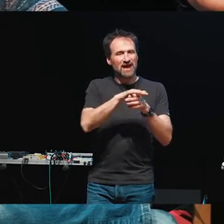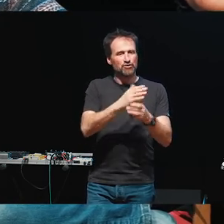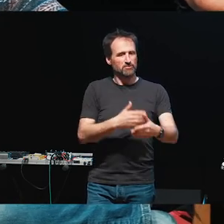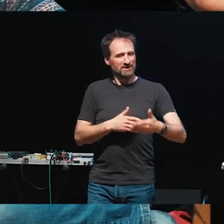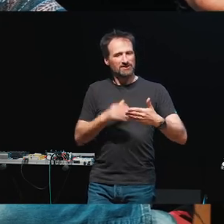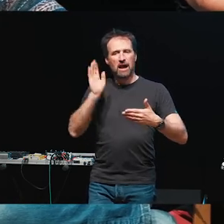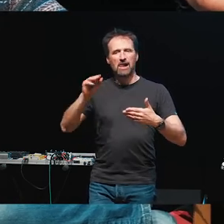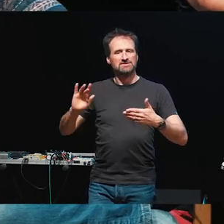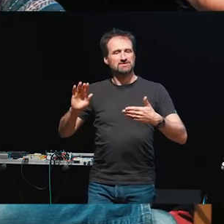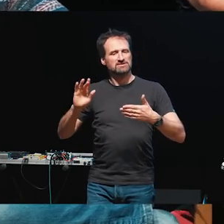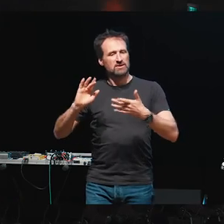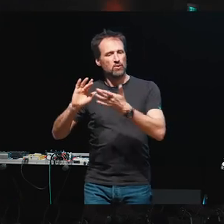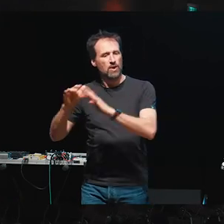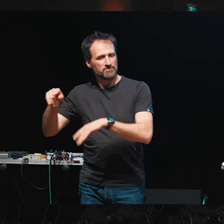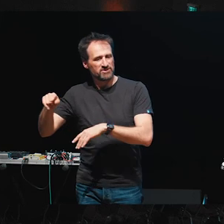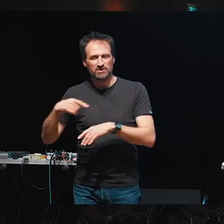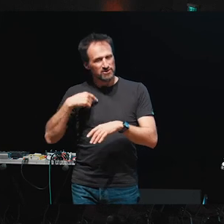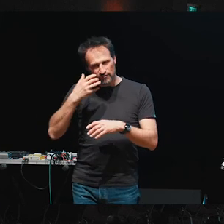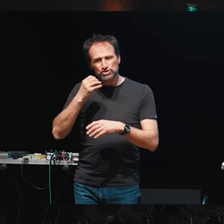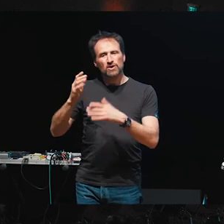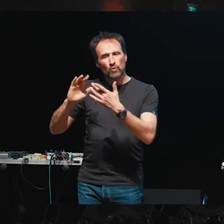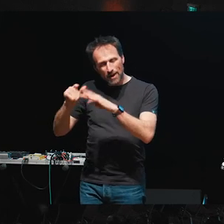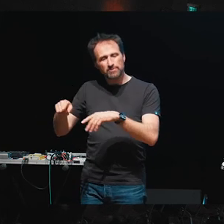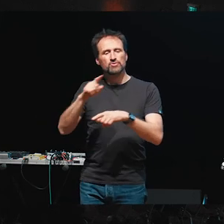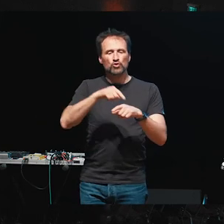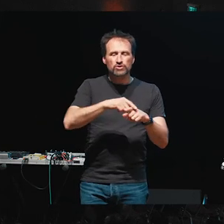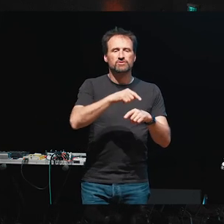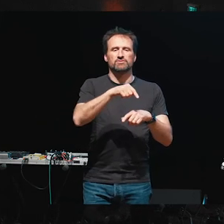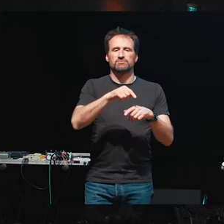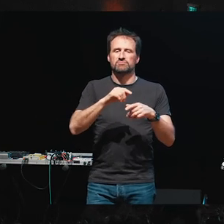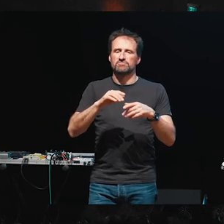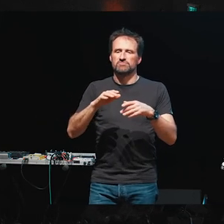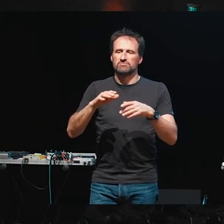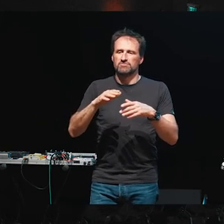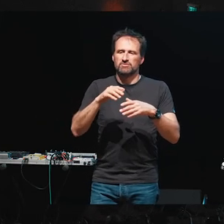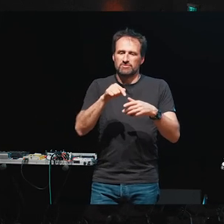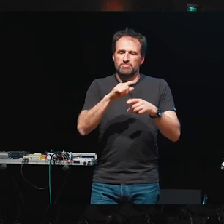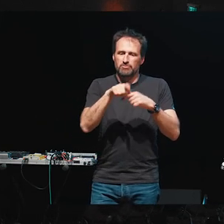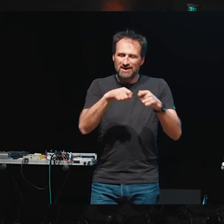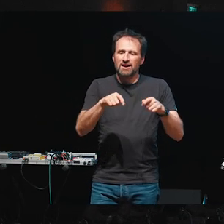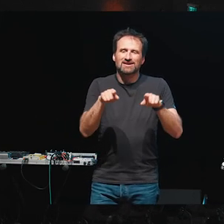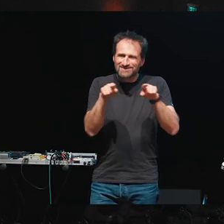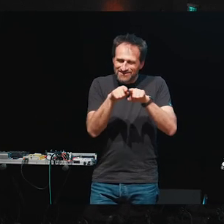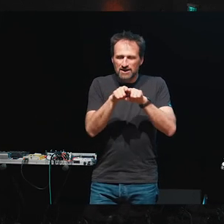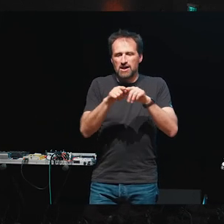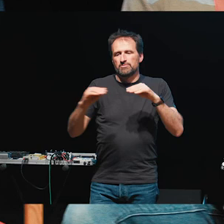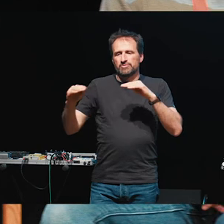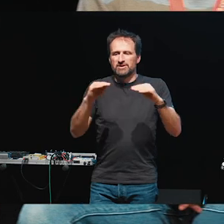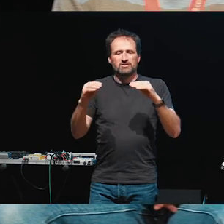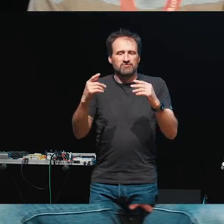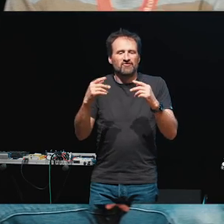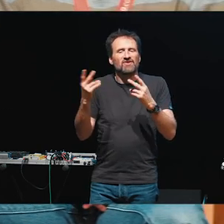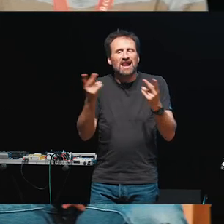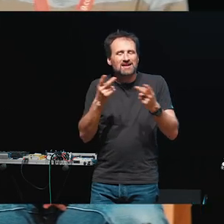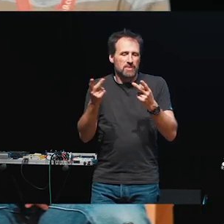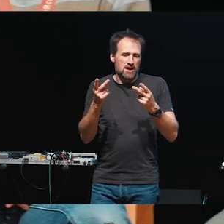like a companion, yep, to the web platform. Absolutely. Thank you very much. One very short question, if you still have one left.